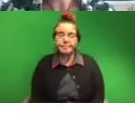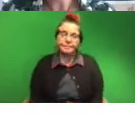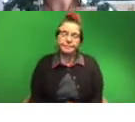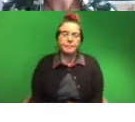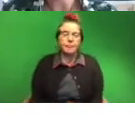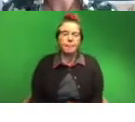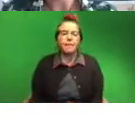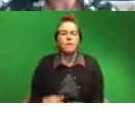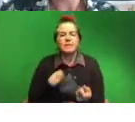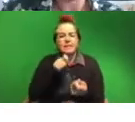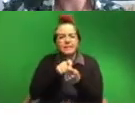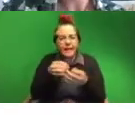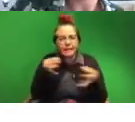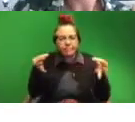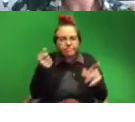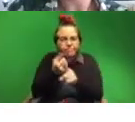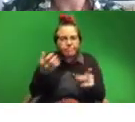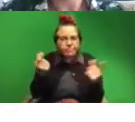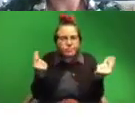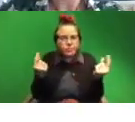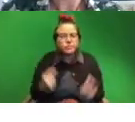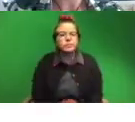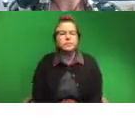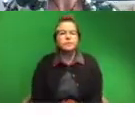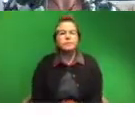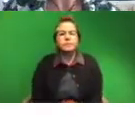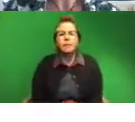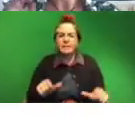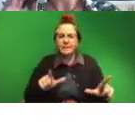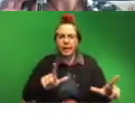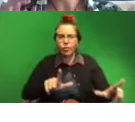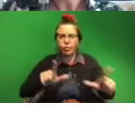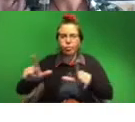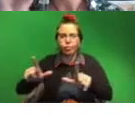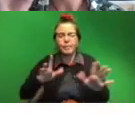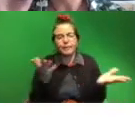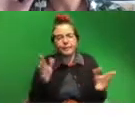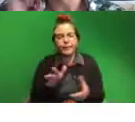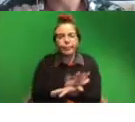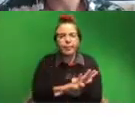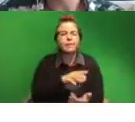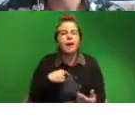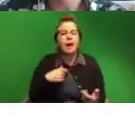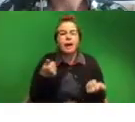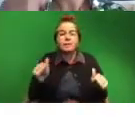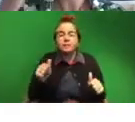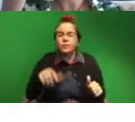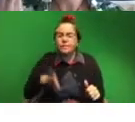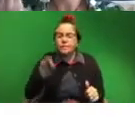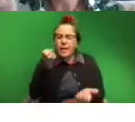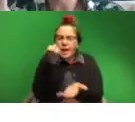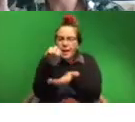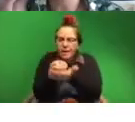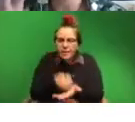So what exactly do I do? And it looks like my slide here moved. I attempt to find evidence. I attempt